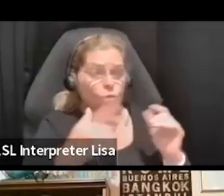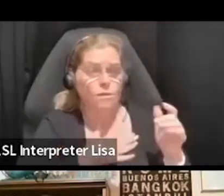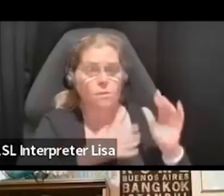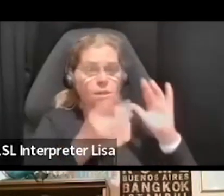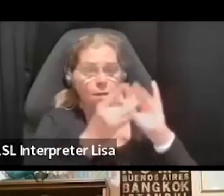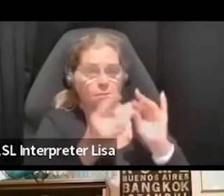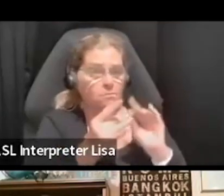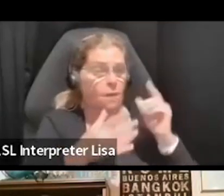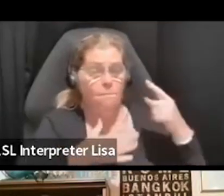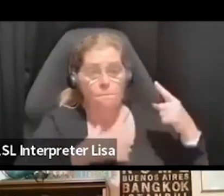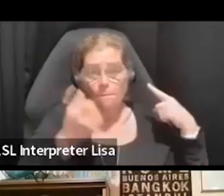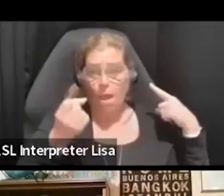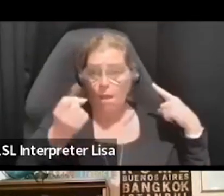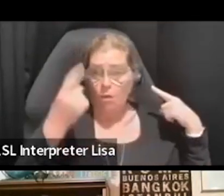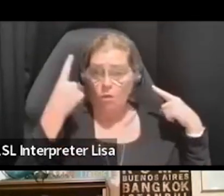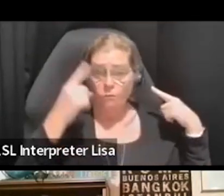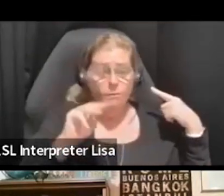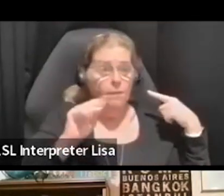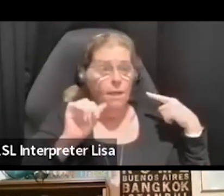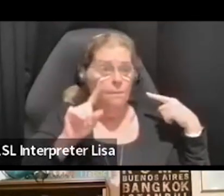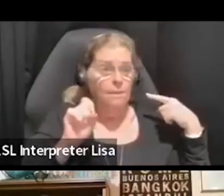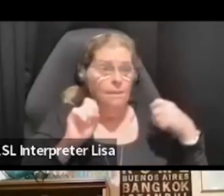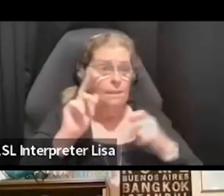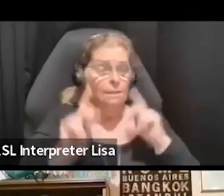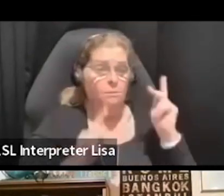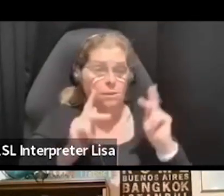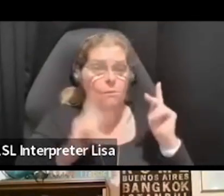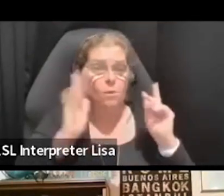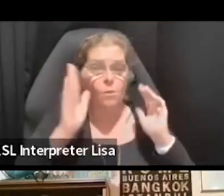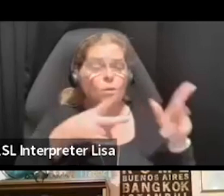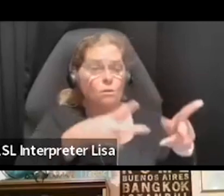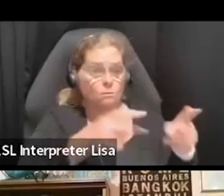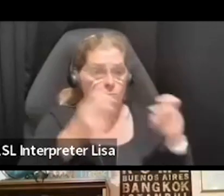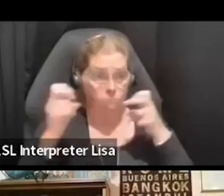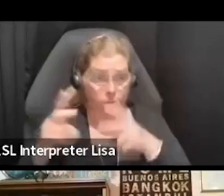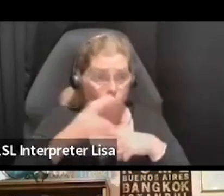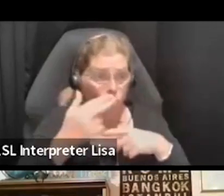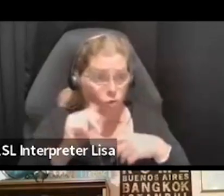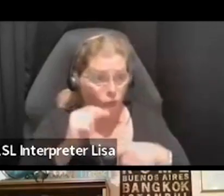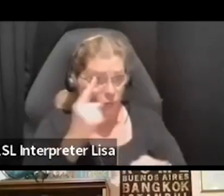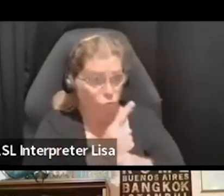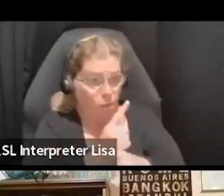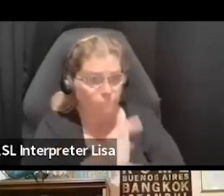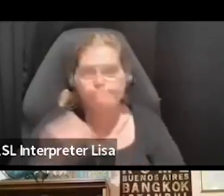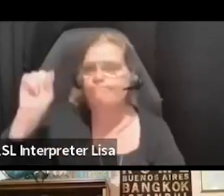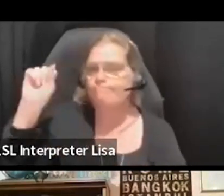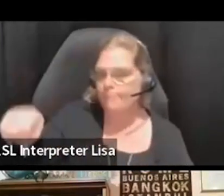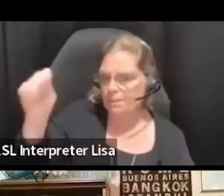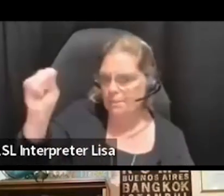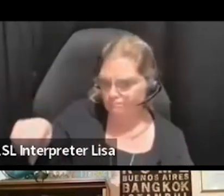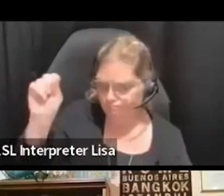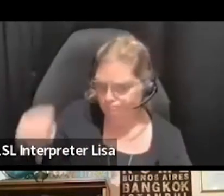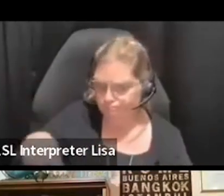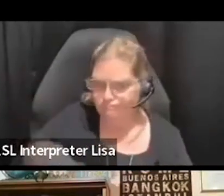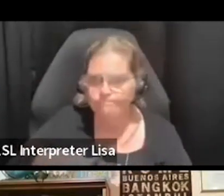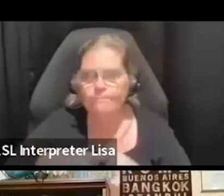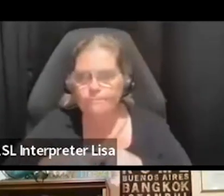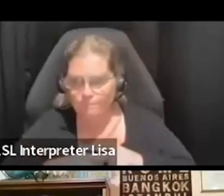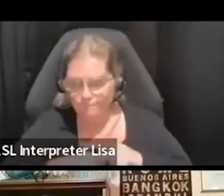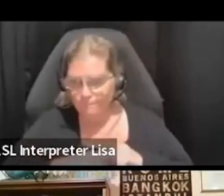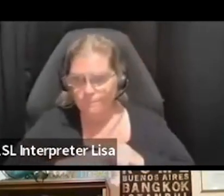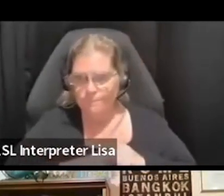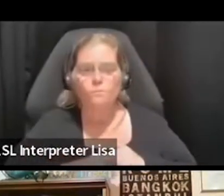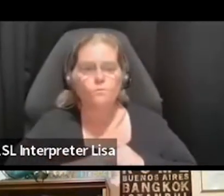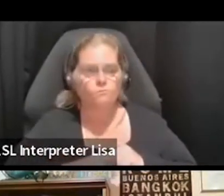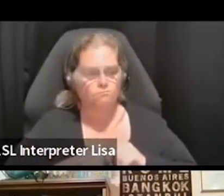understanding is the MSDE folks are going to be copying the chat, right, Dr. Hickman? Thank you. I Copy love and that. pasting everything, yes. All right.